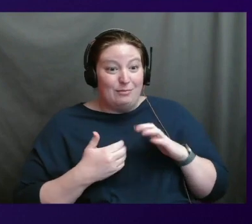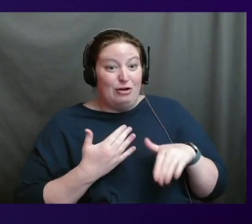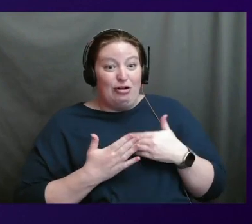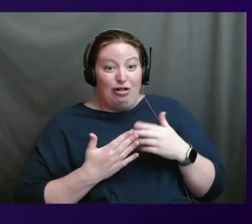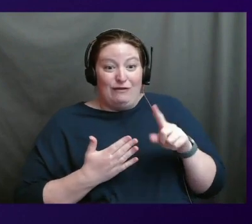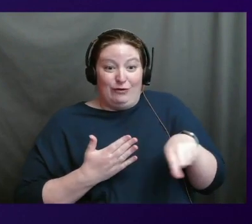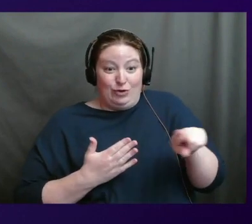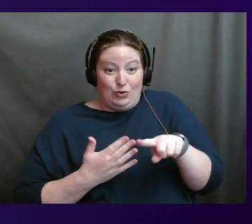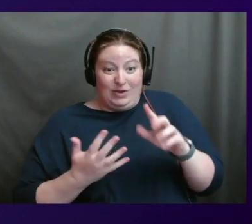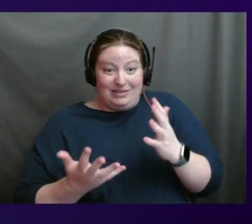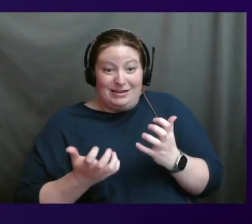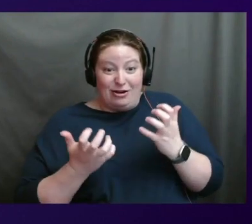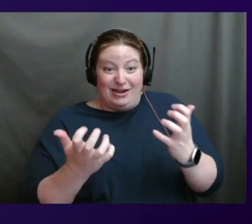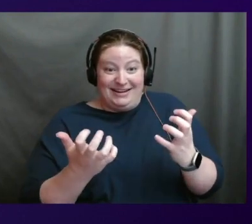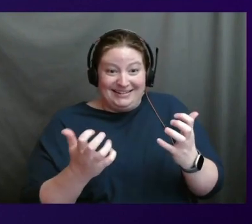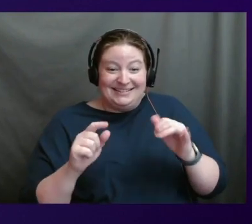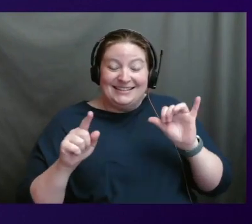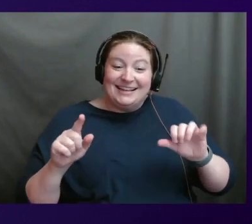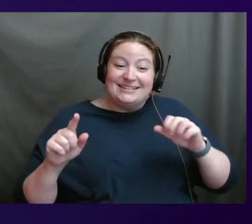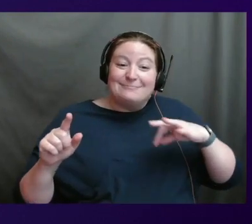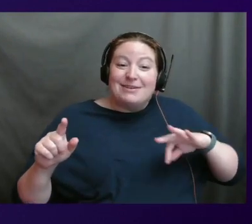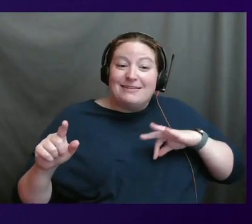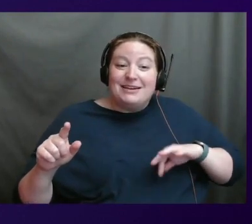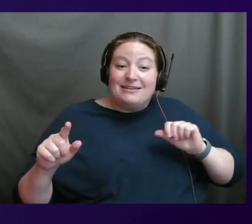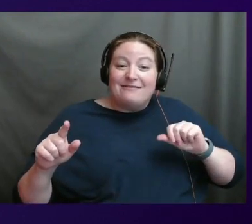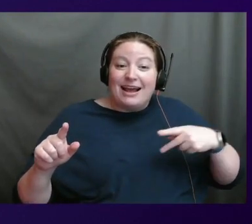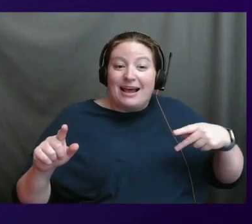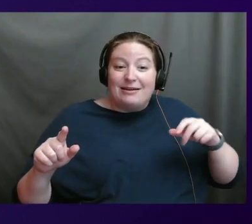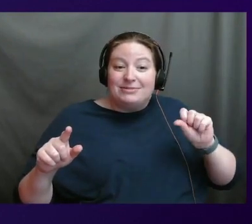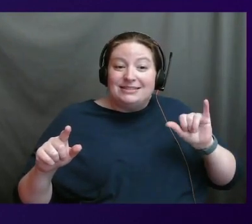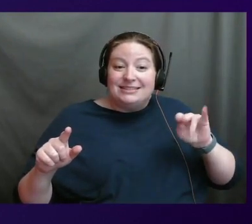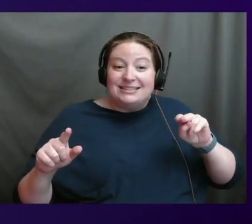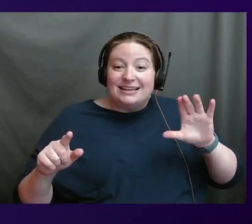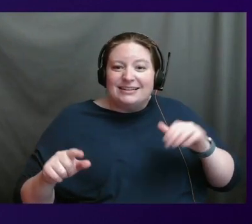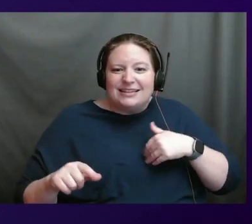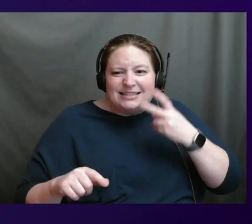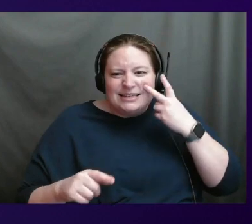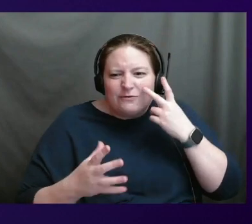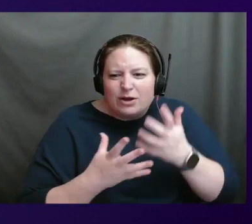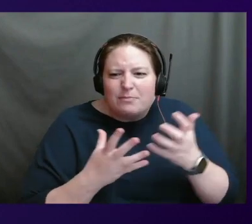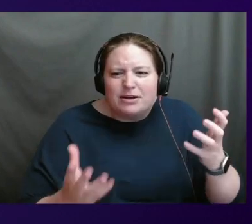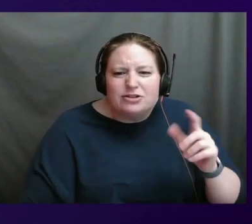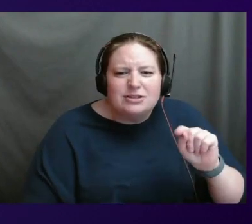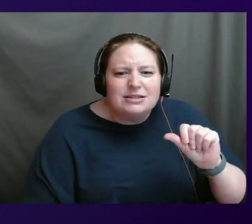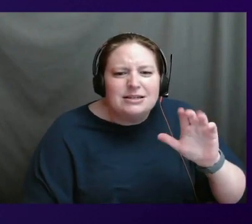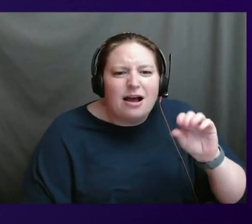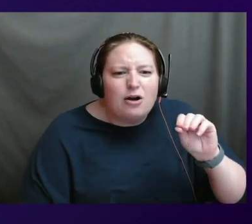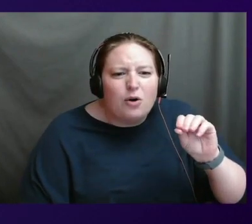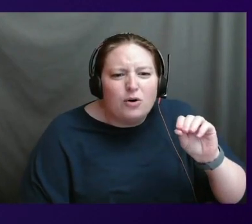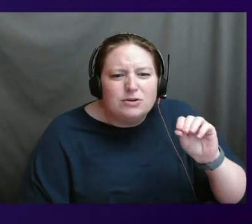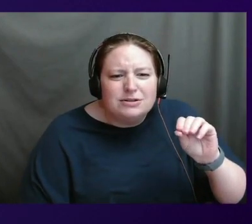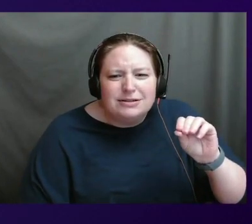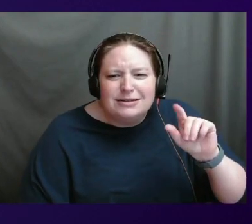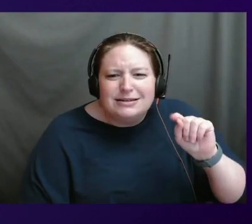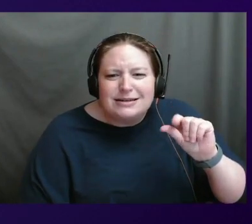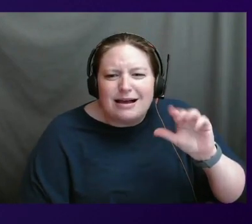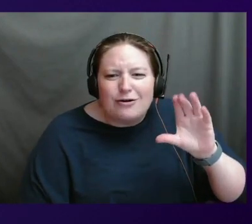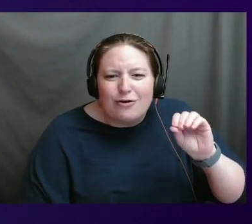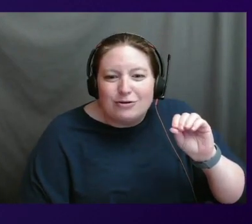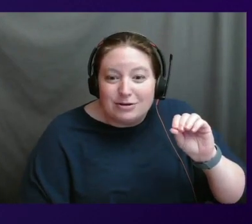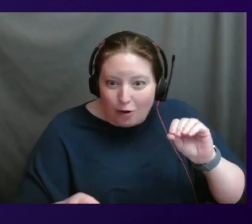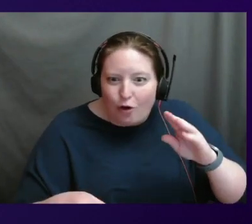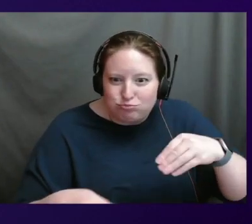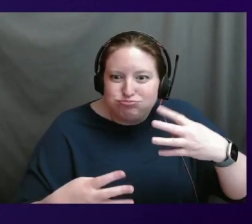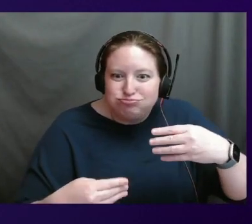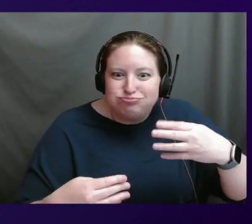This is going to be the benefit of AppSync subscriptions here. Let's see if we can get a bunch of tacos. 'Cause I'm actually getting Oh, you hungry. want tacos? Okay. Yeah. I'll give you tacos.